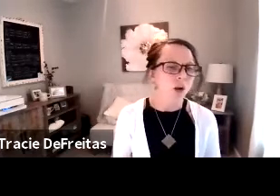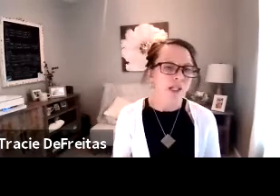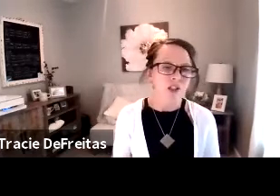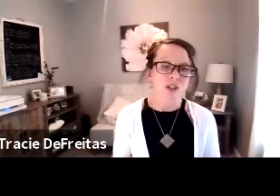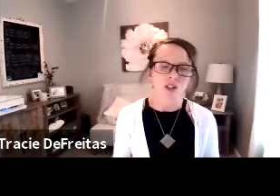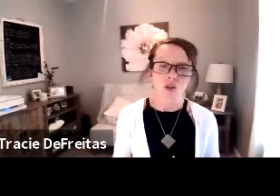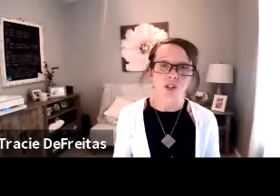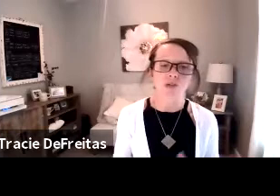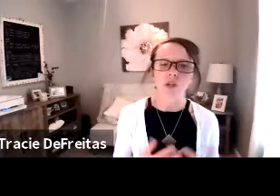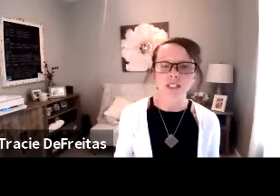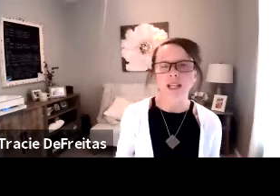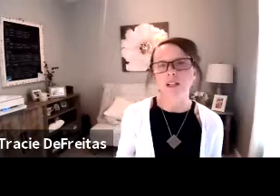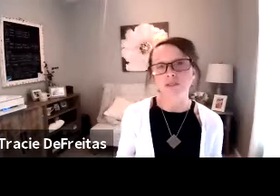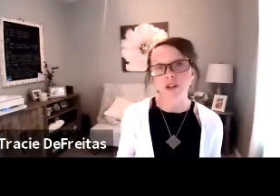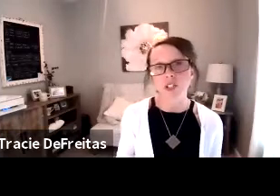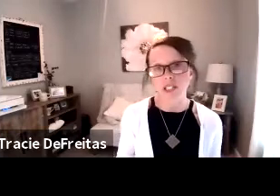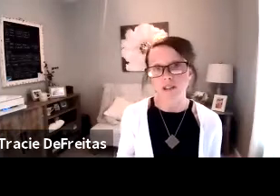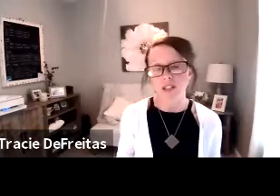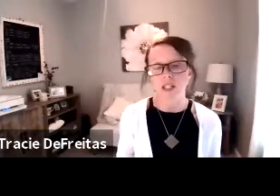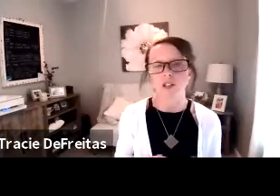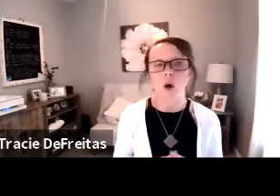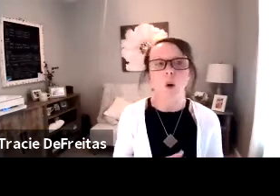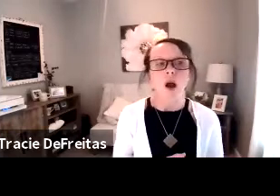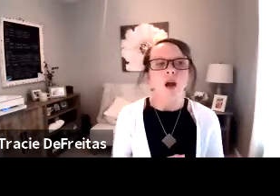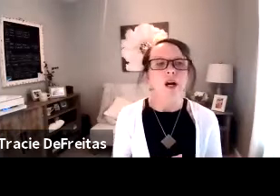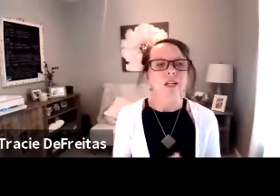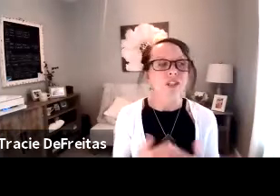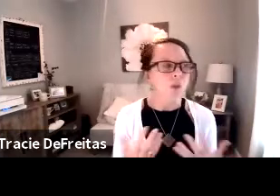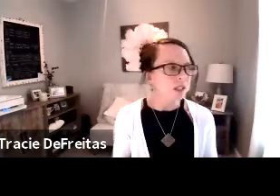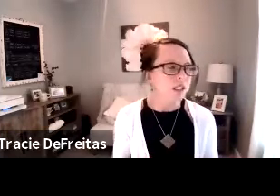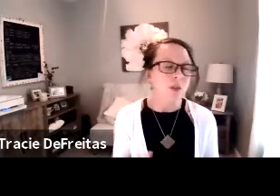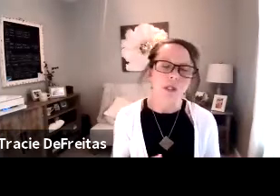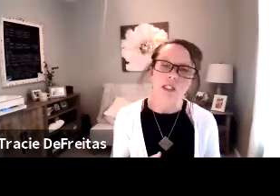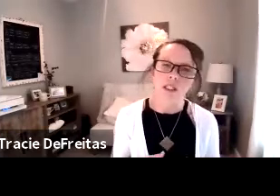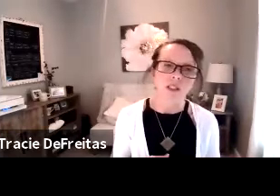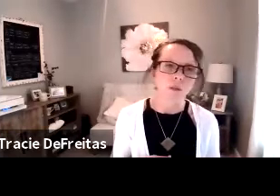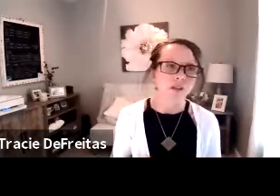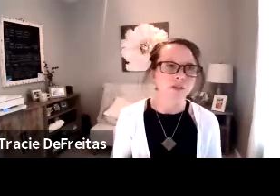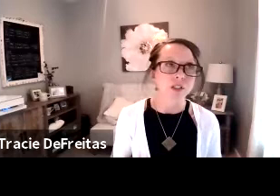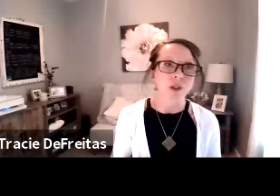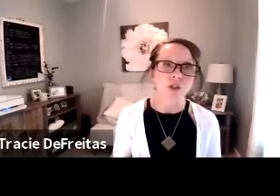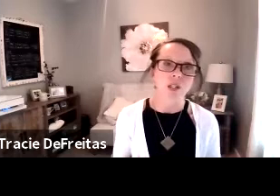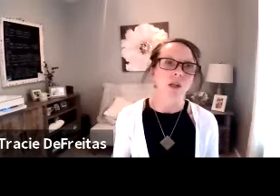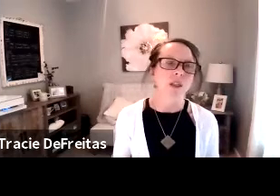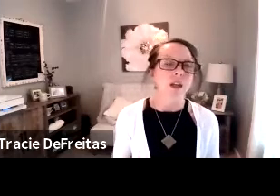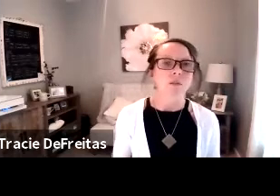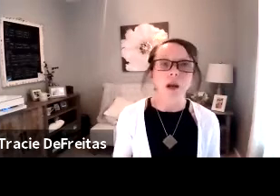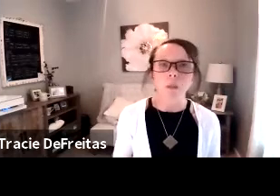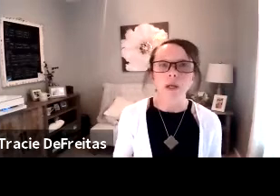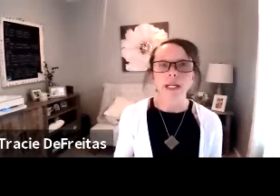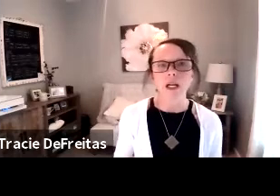Jan's accommodation solutions for executive functioning deficits. So if someone is experiencing some difficulty